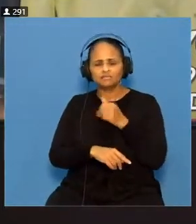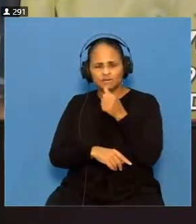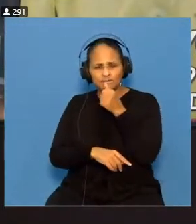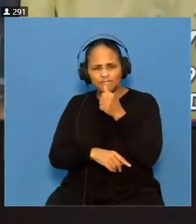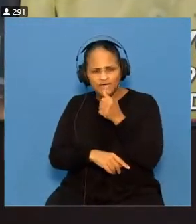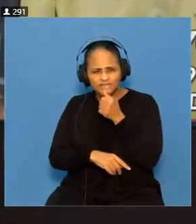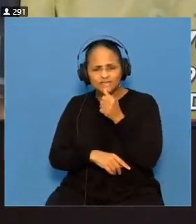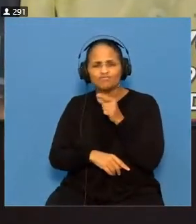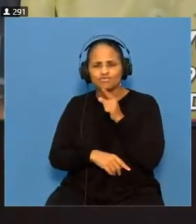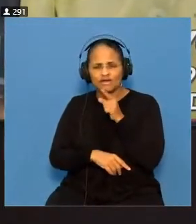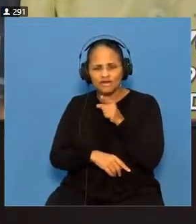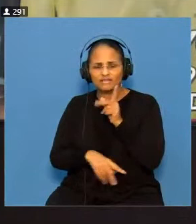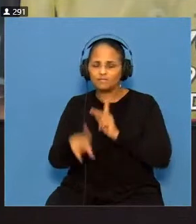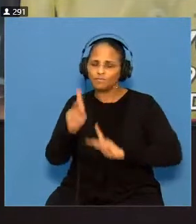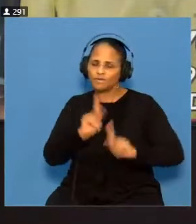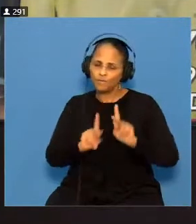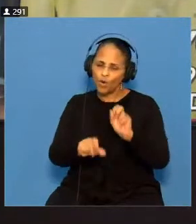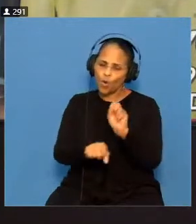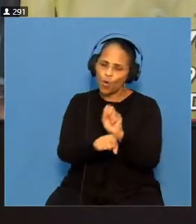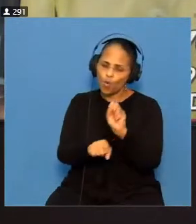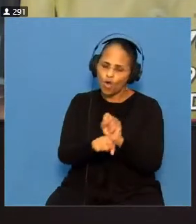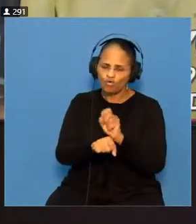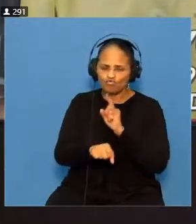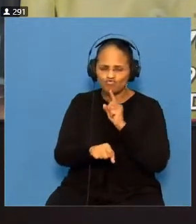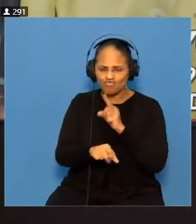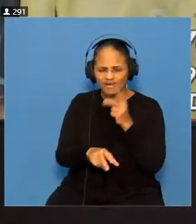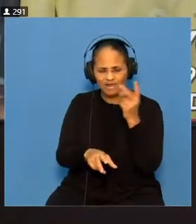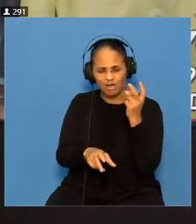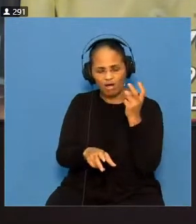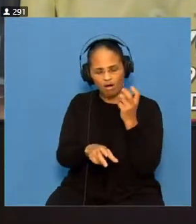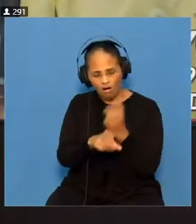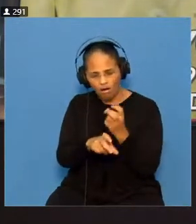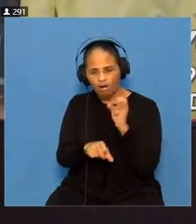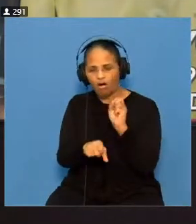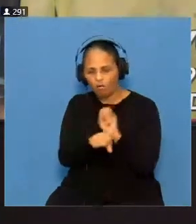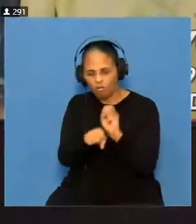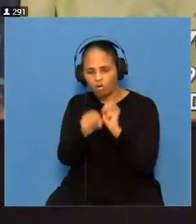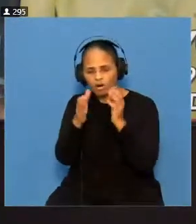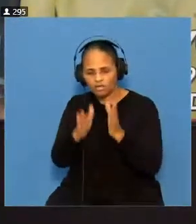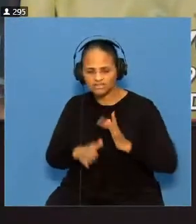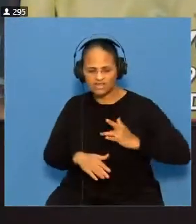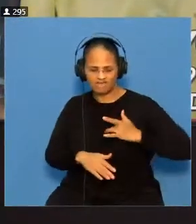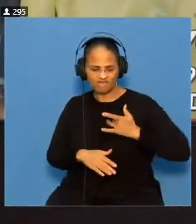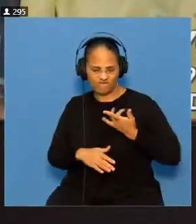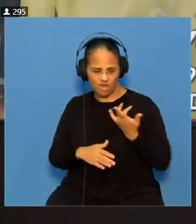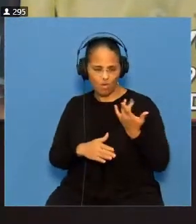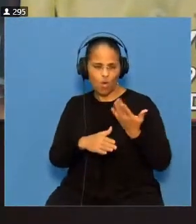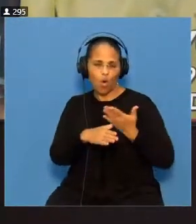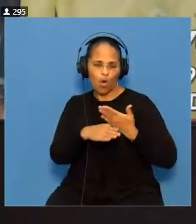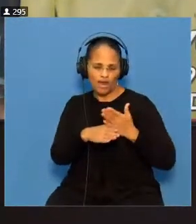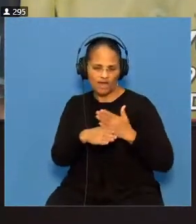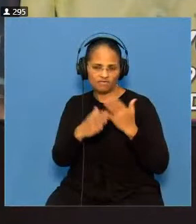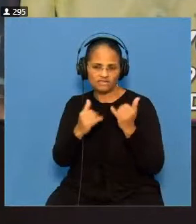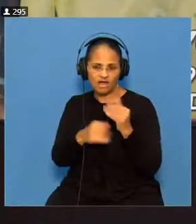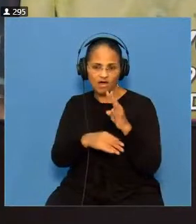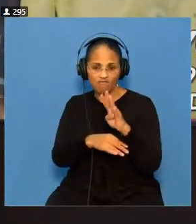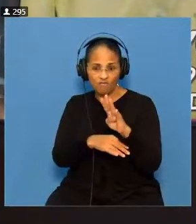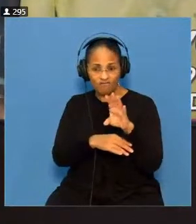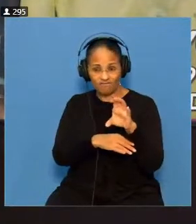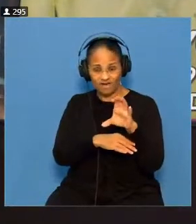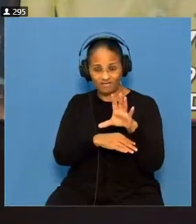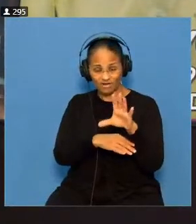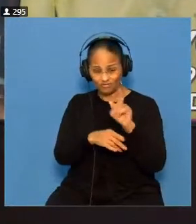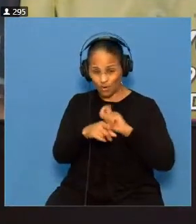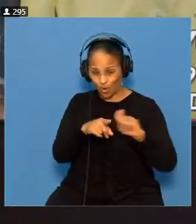the persons that work in the hotline are extremely hard and diligent working, and they field on average nowadays up to 400 or 500